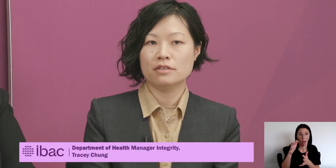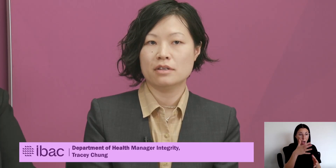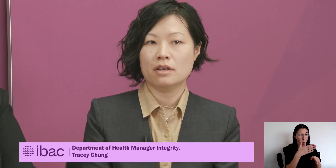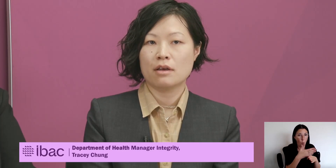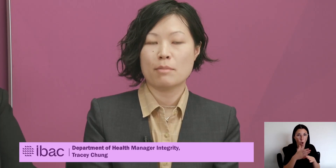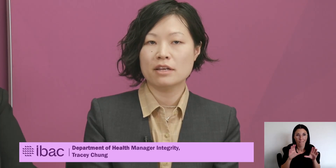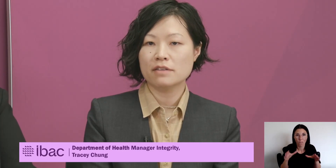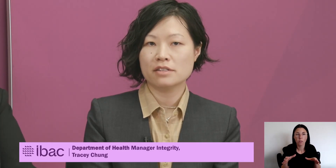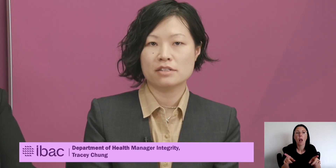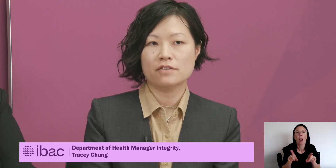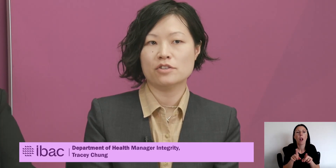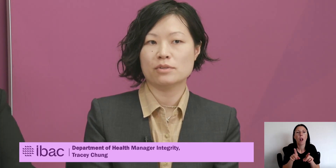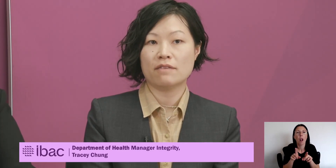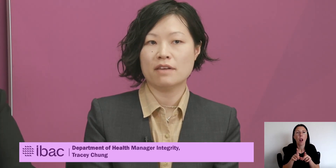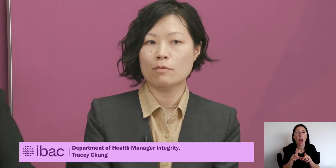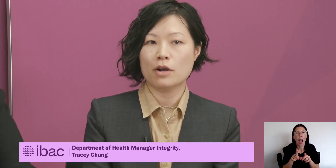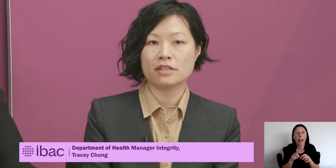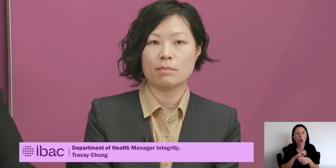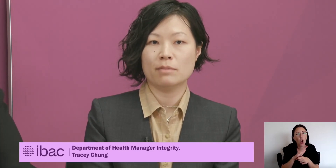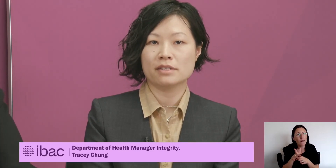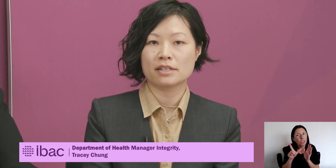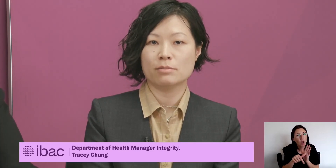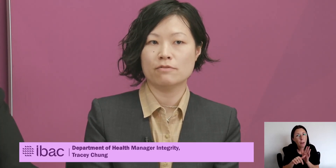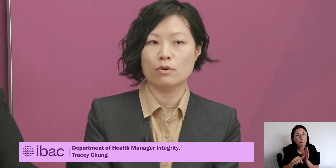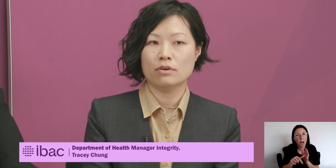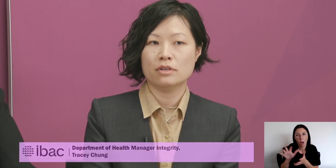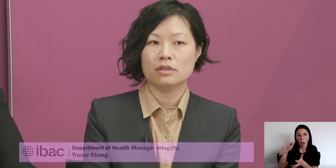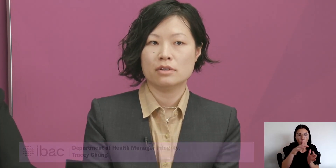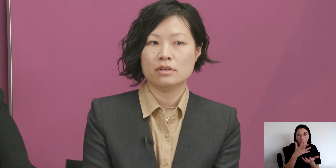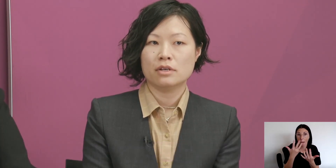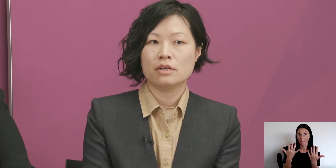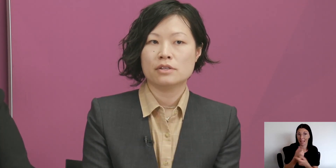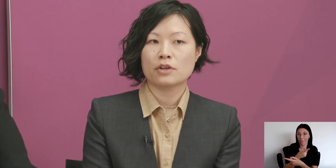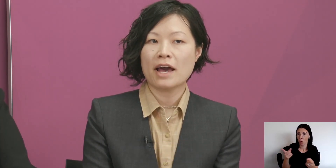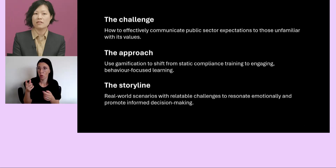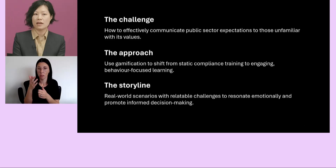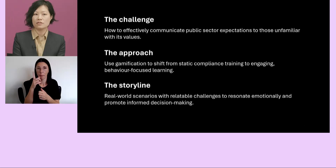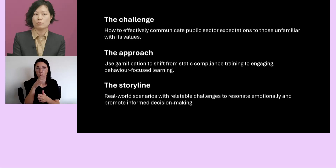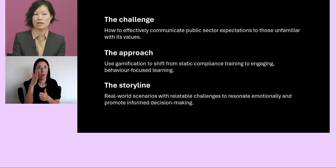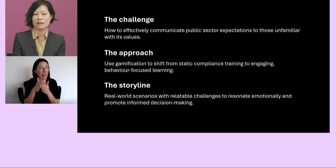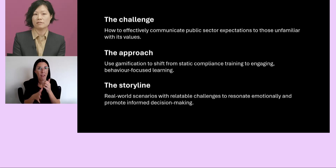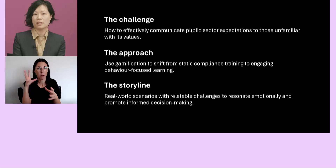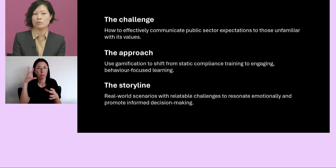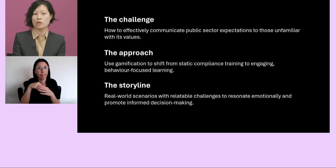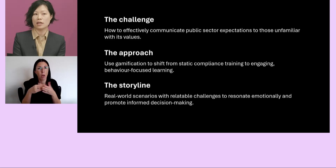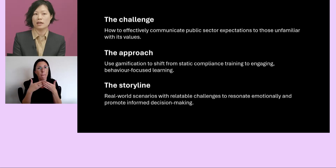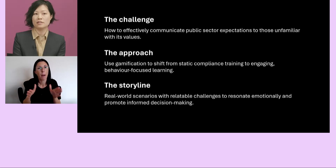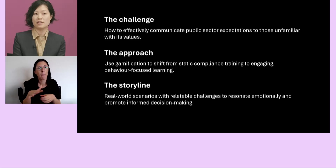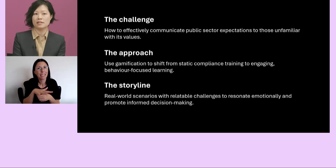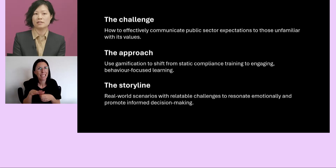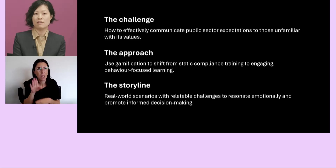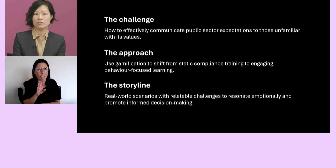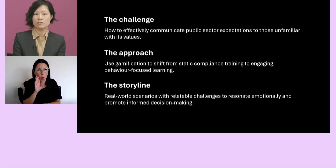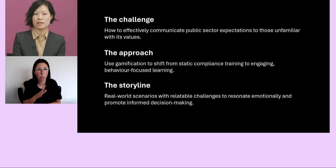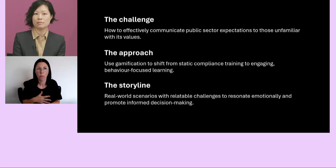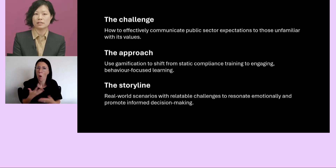COVID. Many of these individuals have never worked in the public sector before. So how then do we effectively communicate the